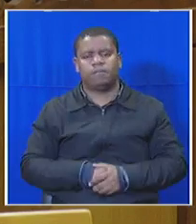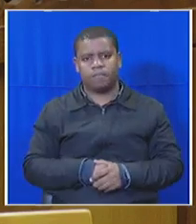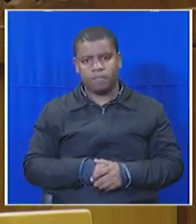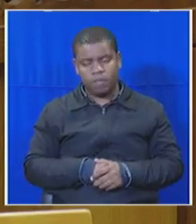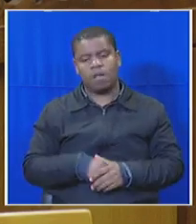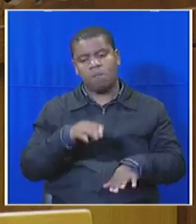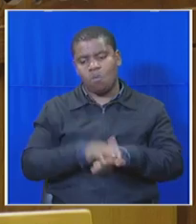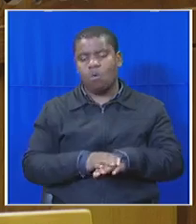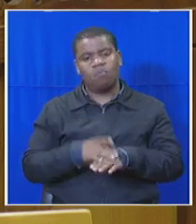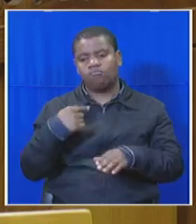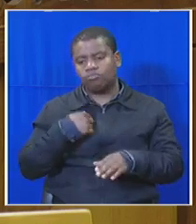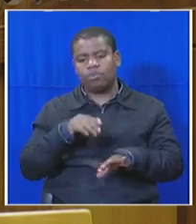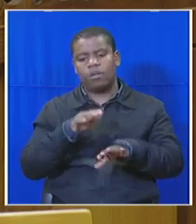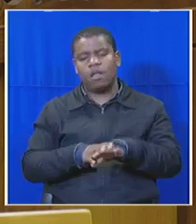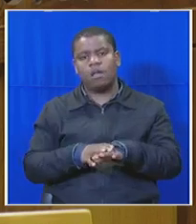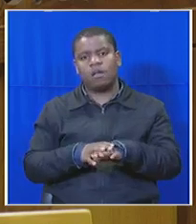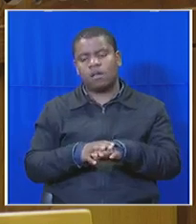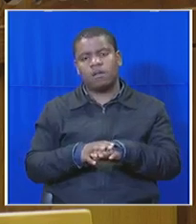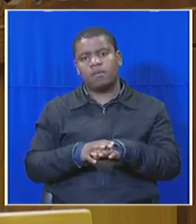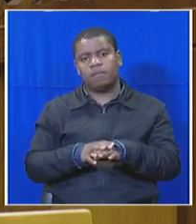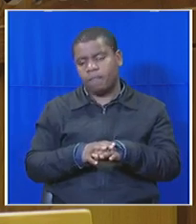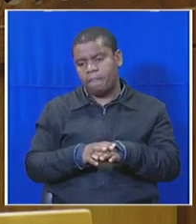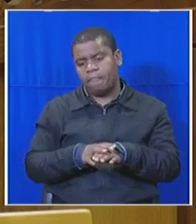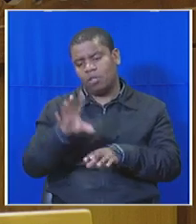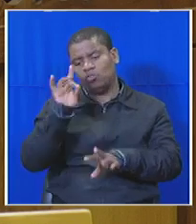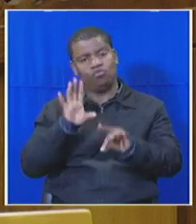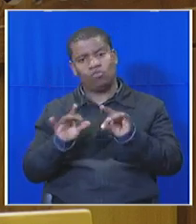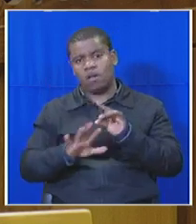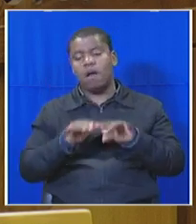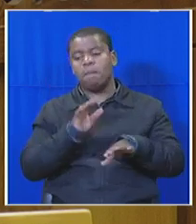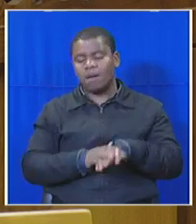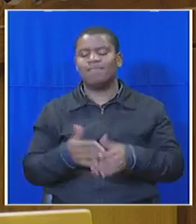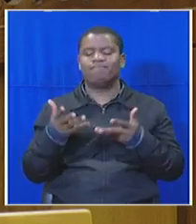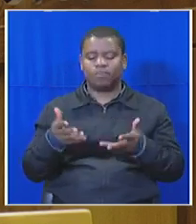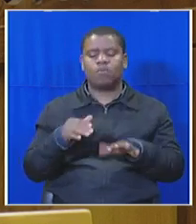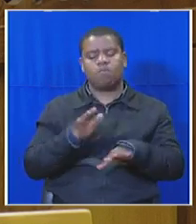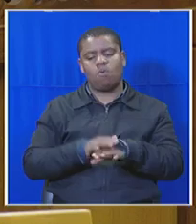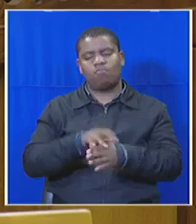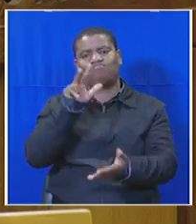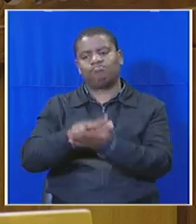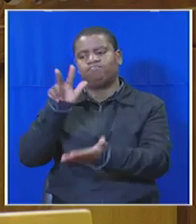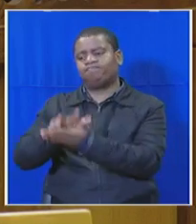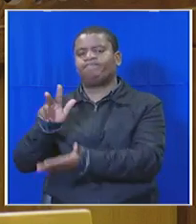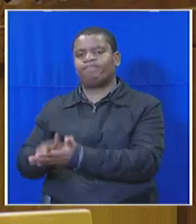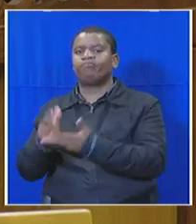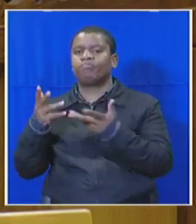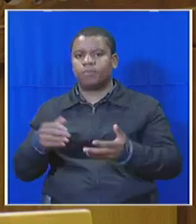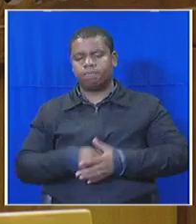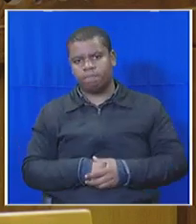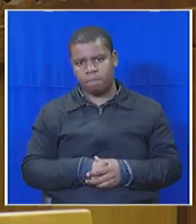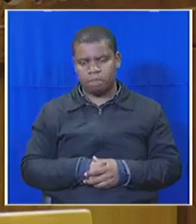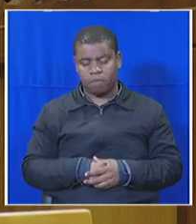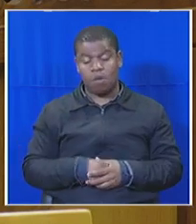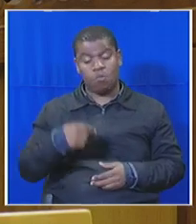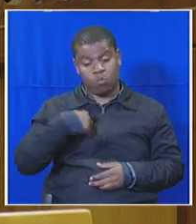any compromise. It is only then that we give credibility to this House, that it's not a rubber stamping institution, but one which